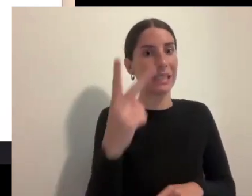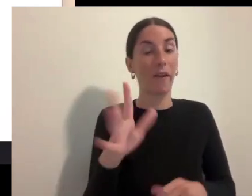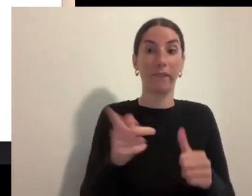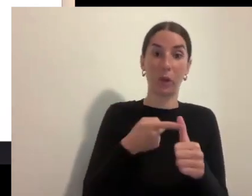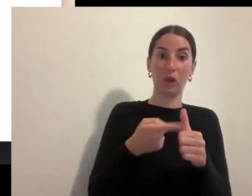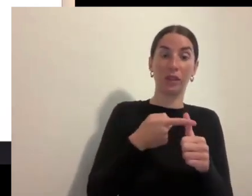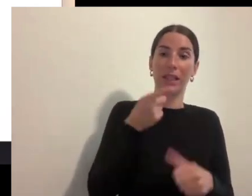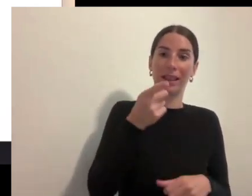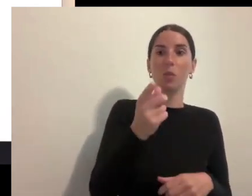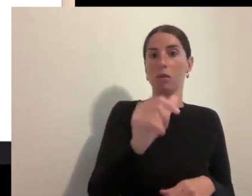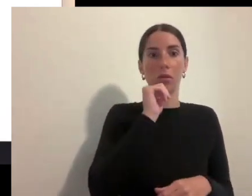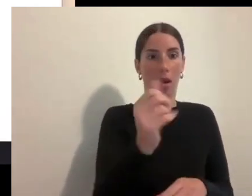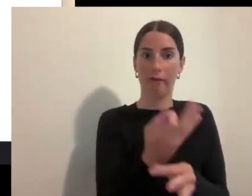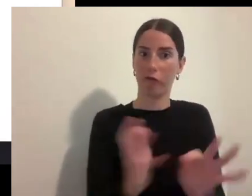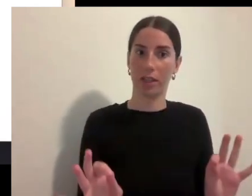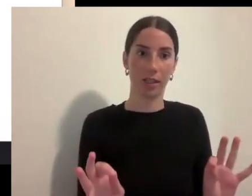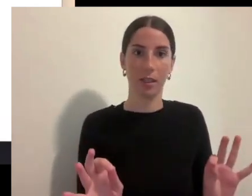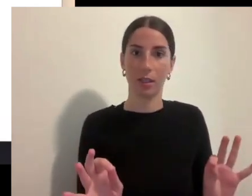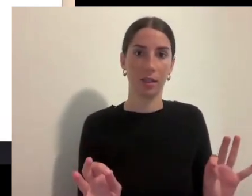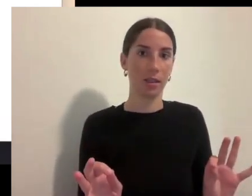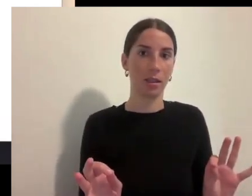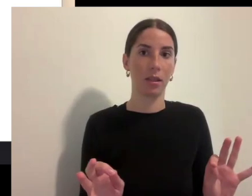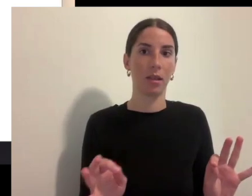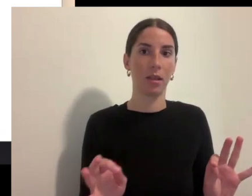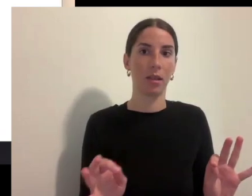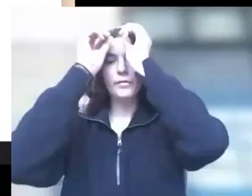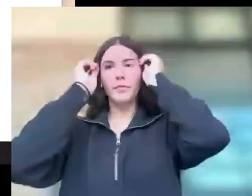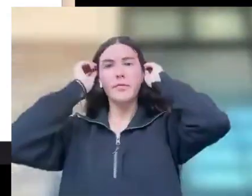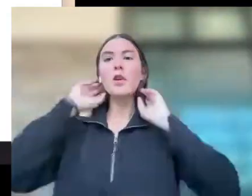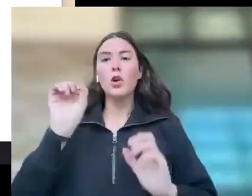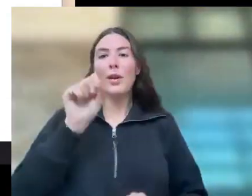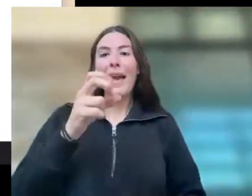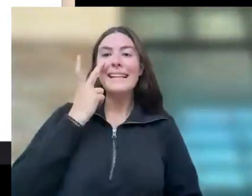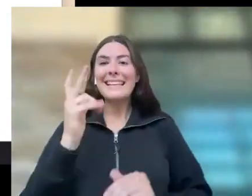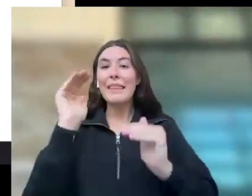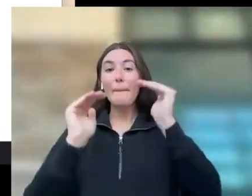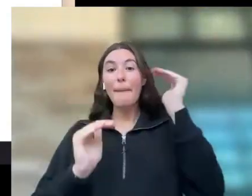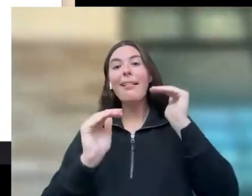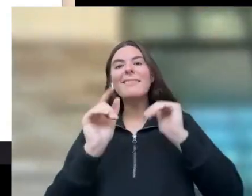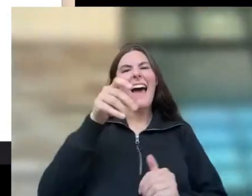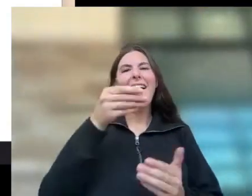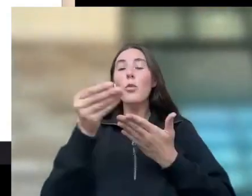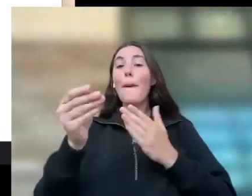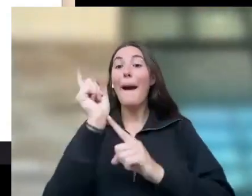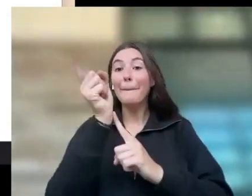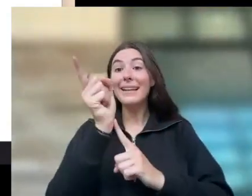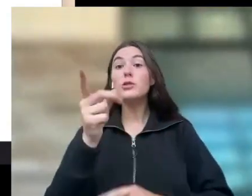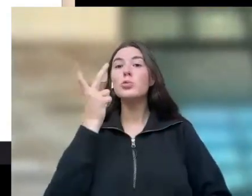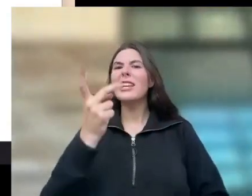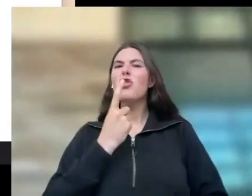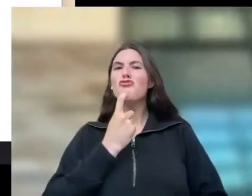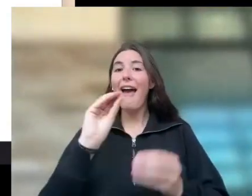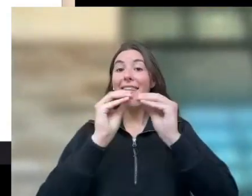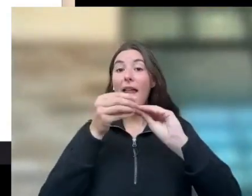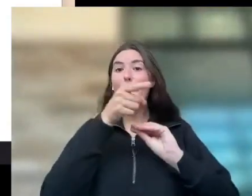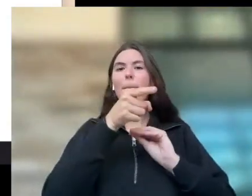this one is not free. You can see my balance here. I have to buy minutes, but you see the red numbers are